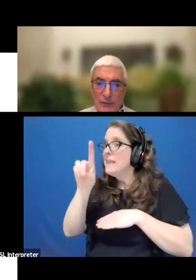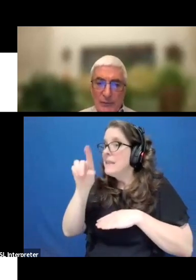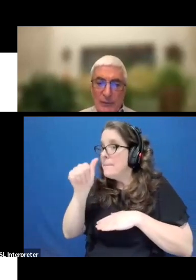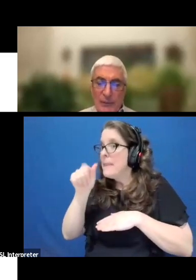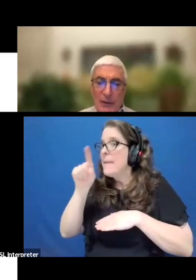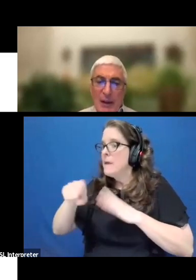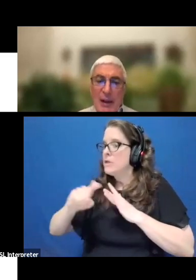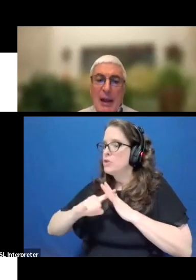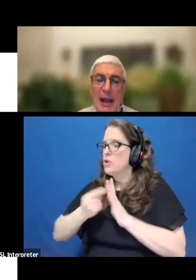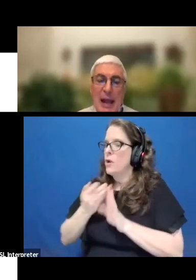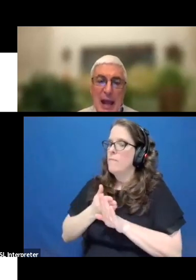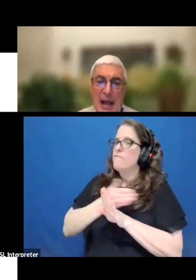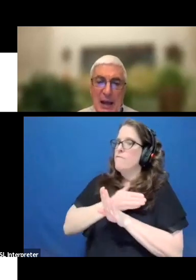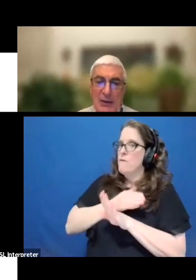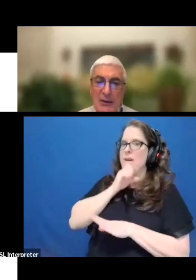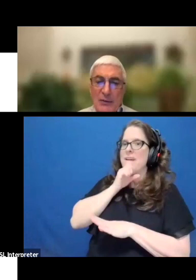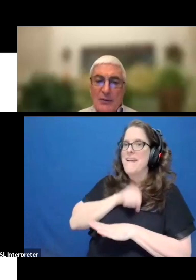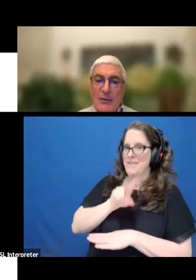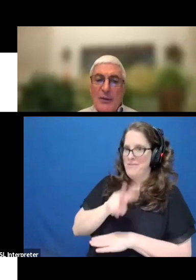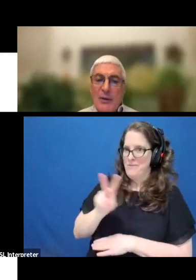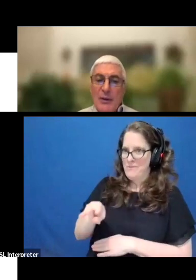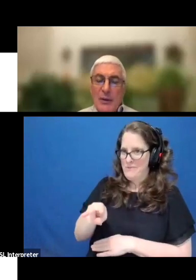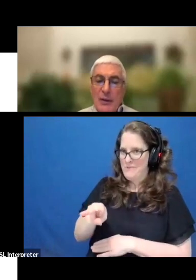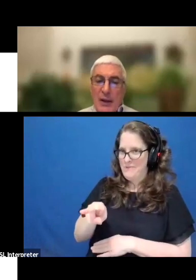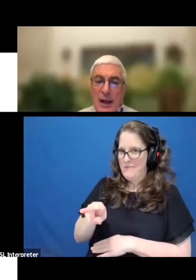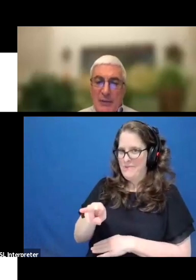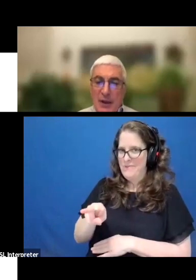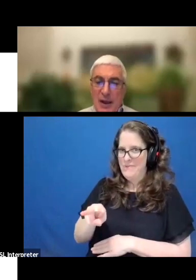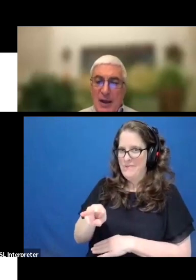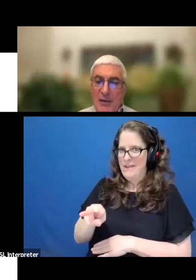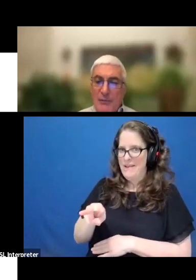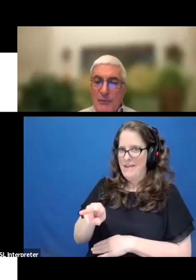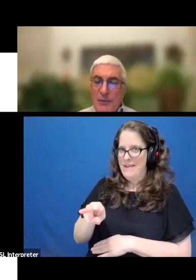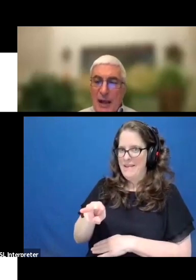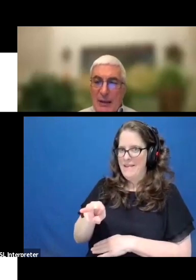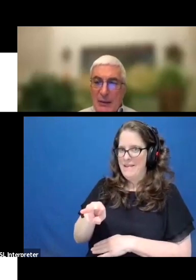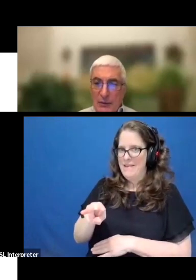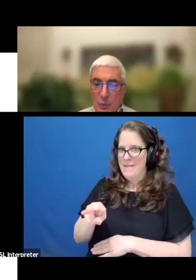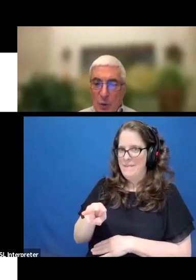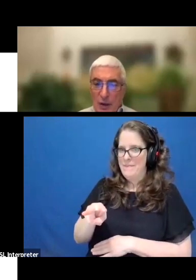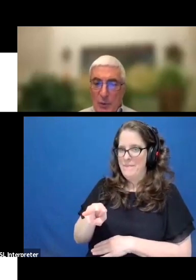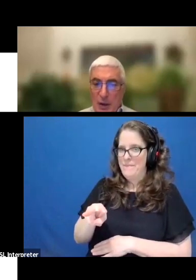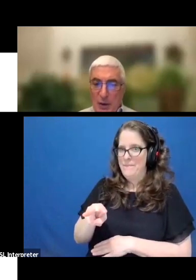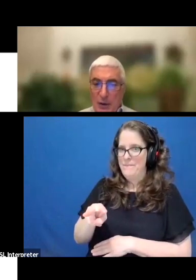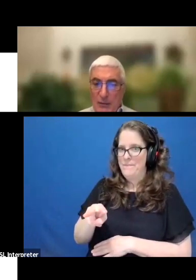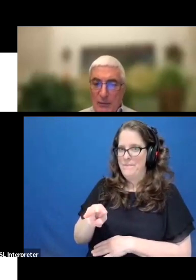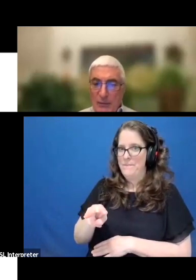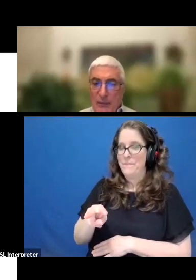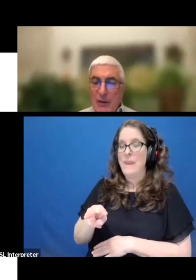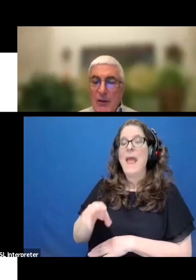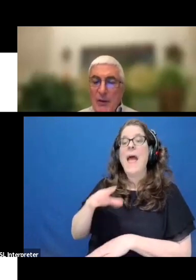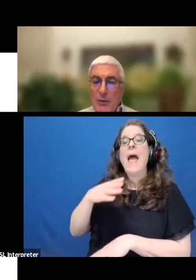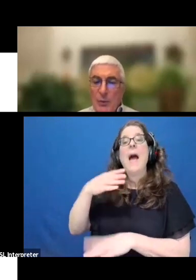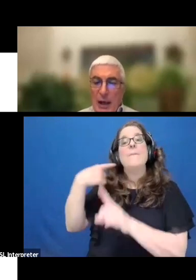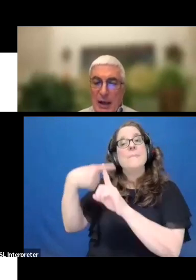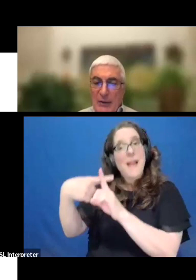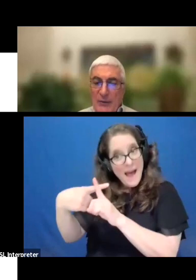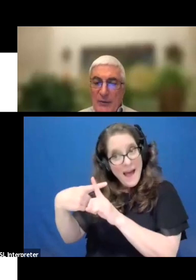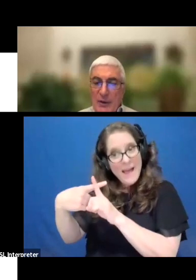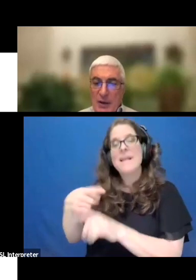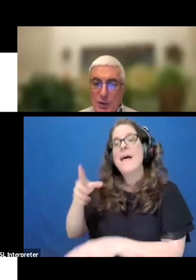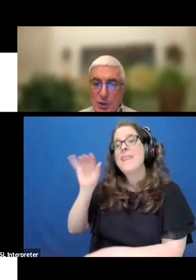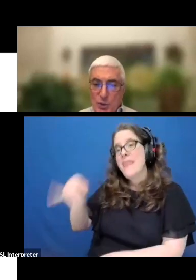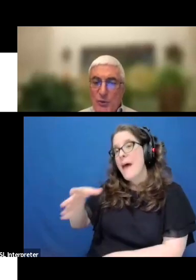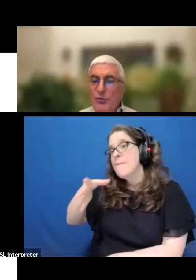22, and they have to have at least one parent who